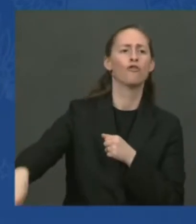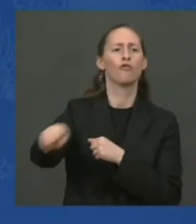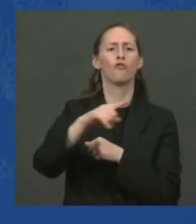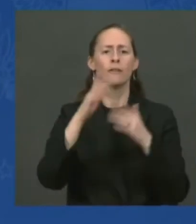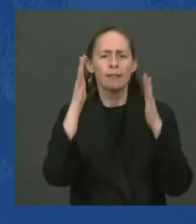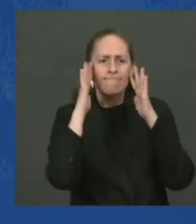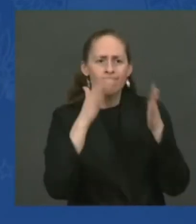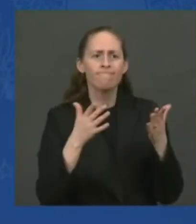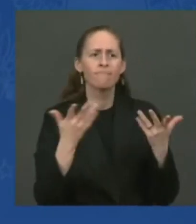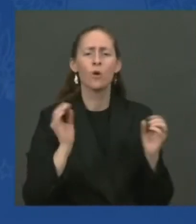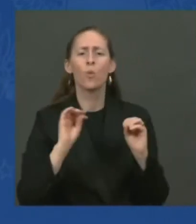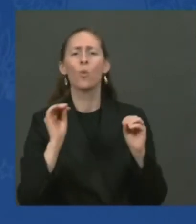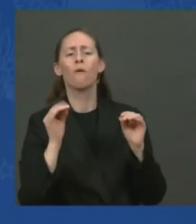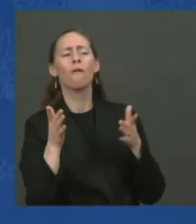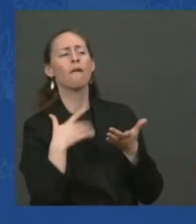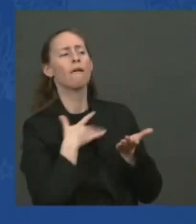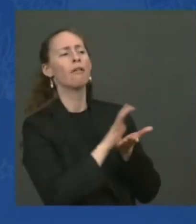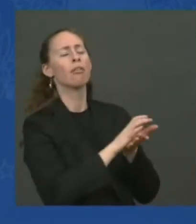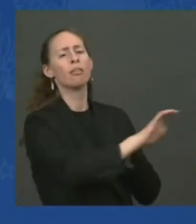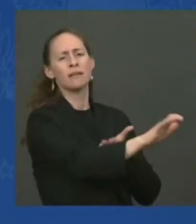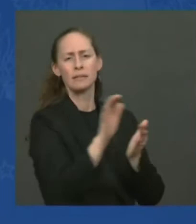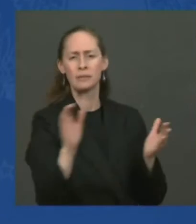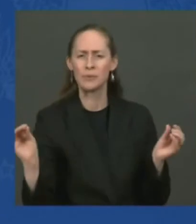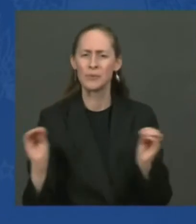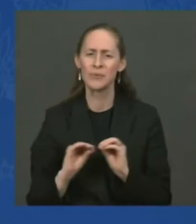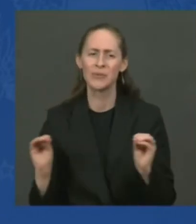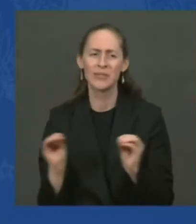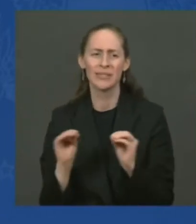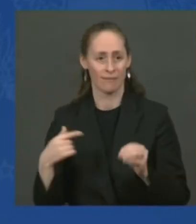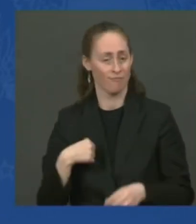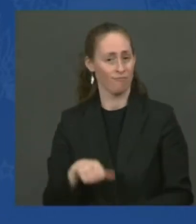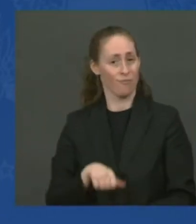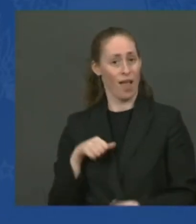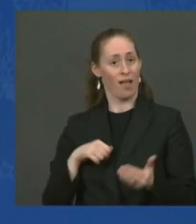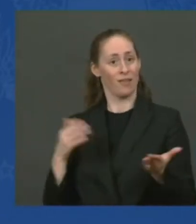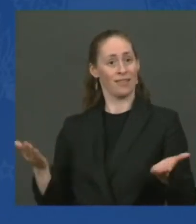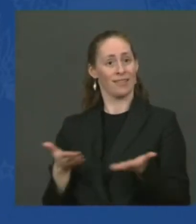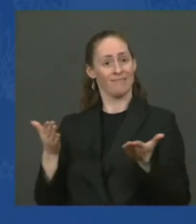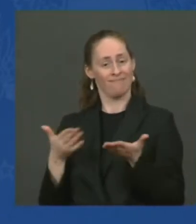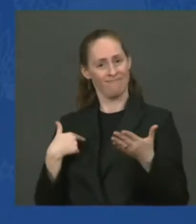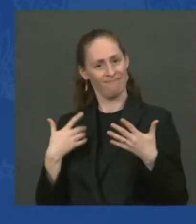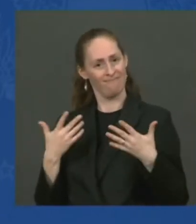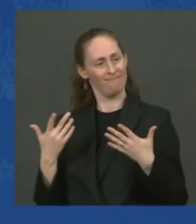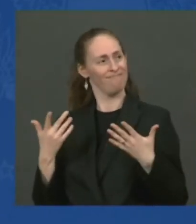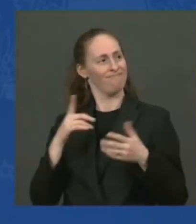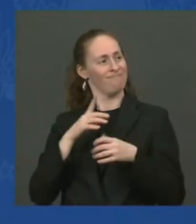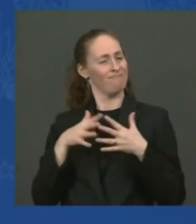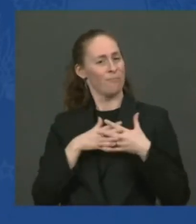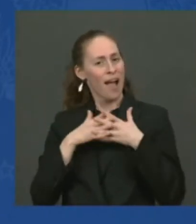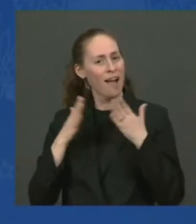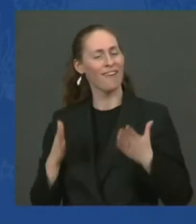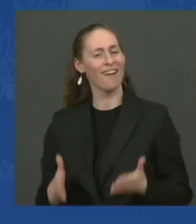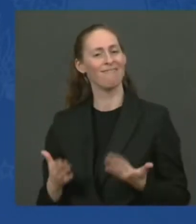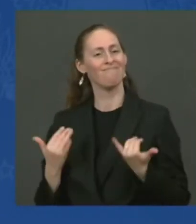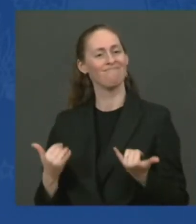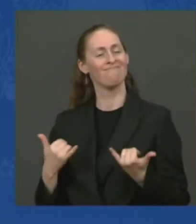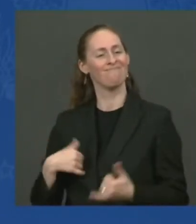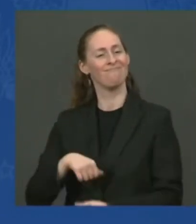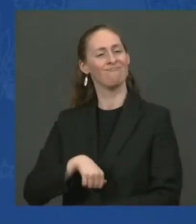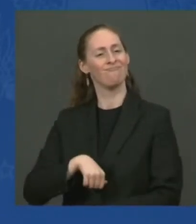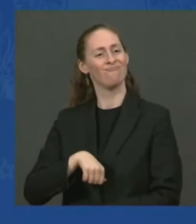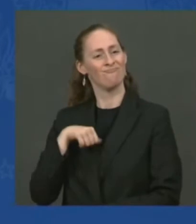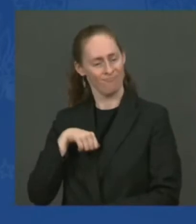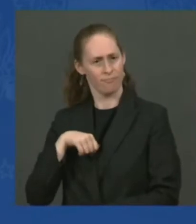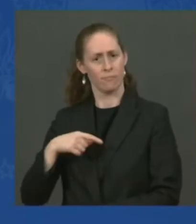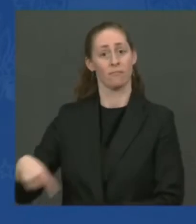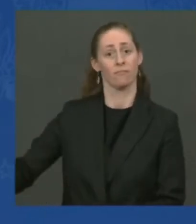Most of all, I'm proud to stand here as an American in this moment. In our line of work, you have to trust one another to get the